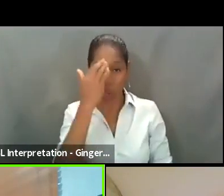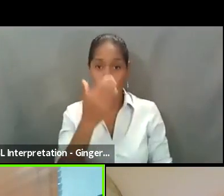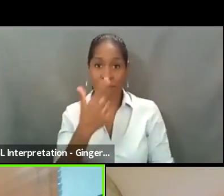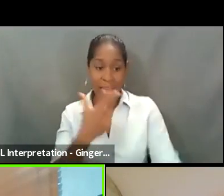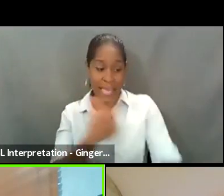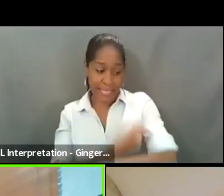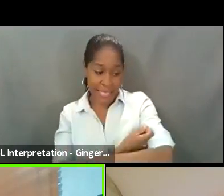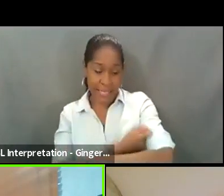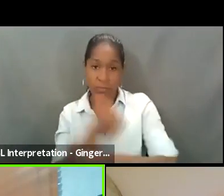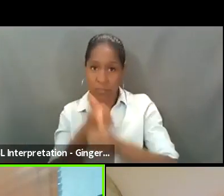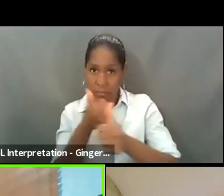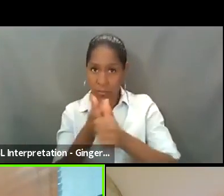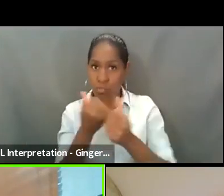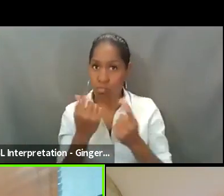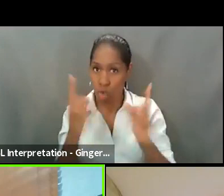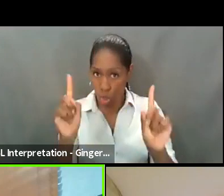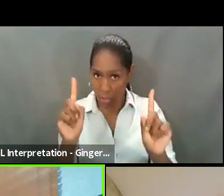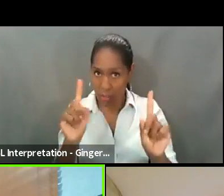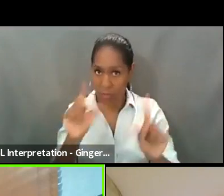know that